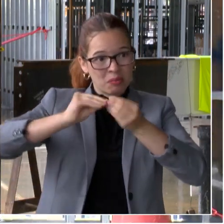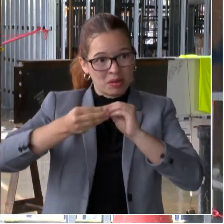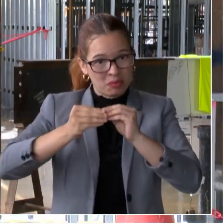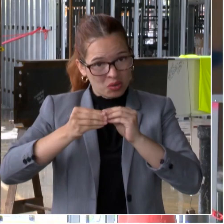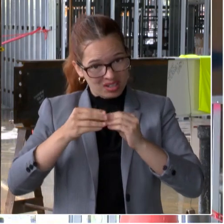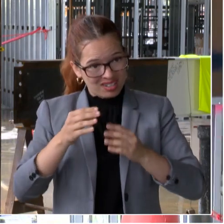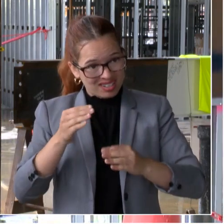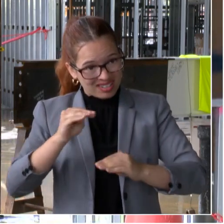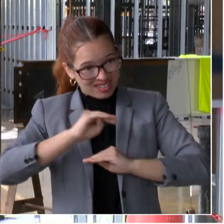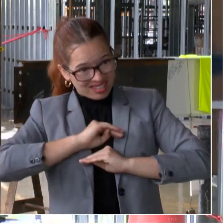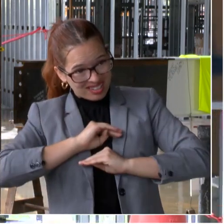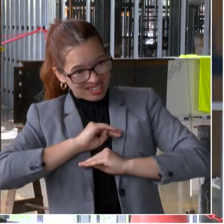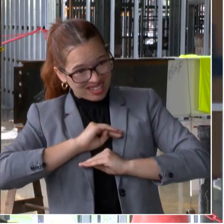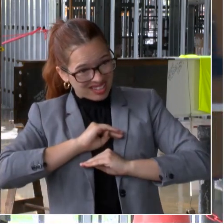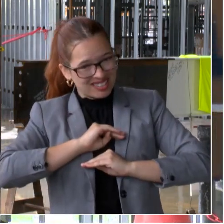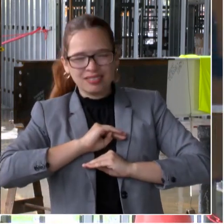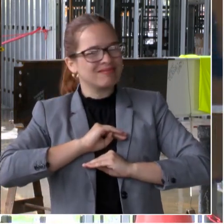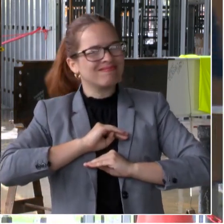891?